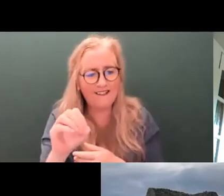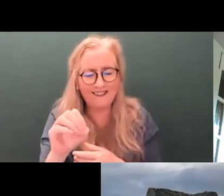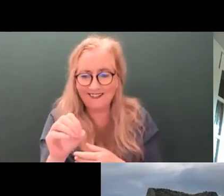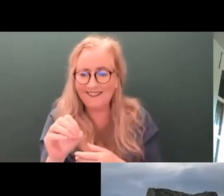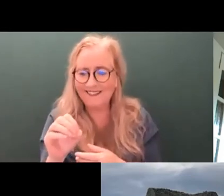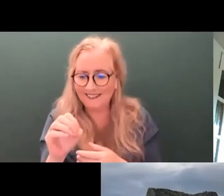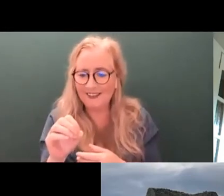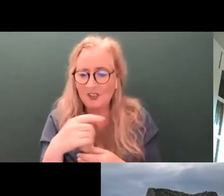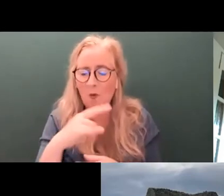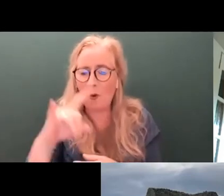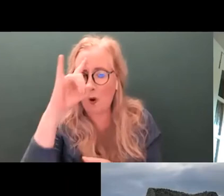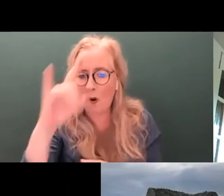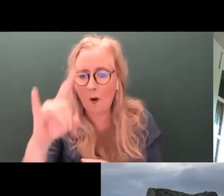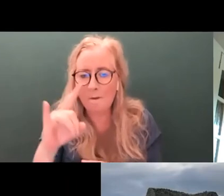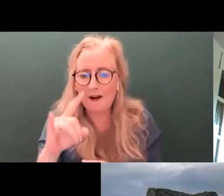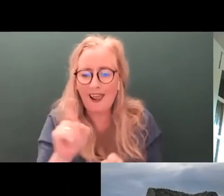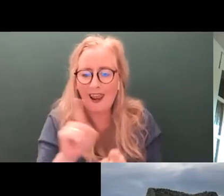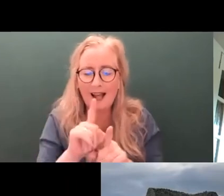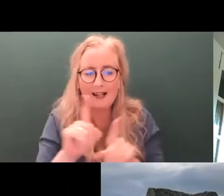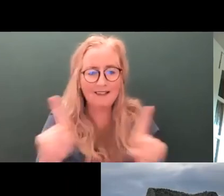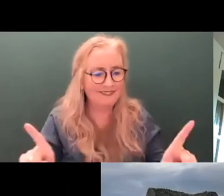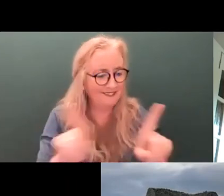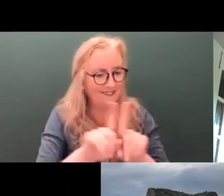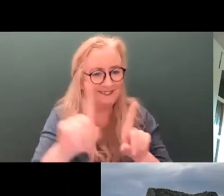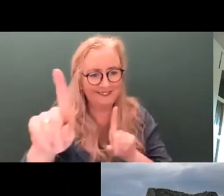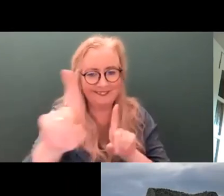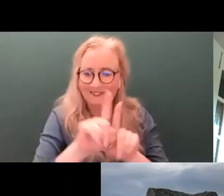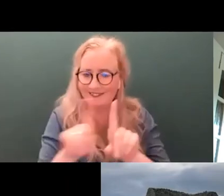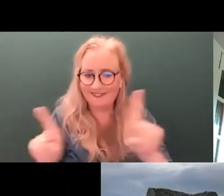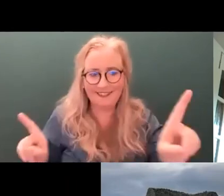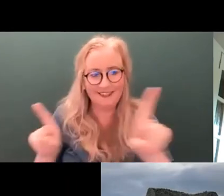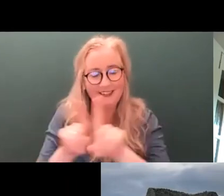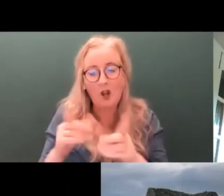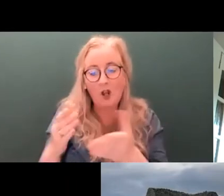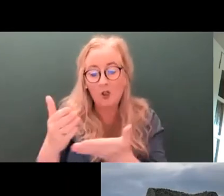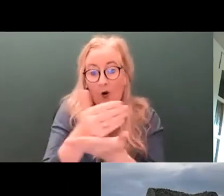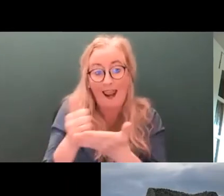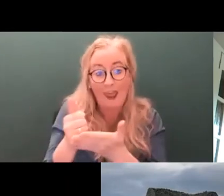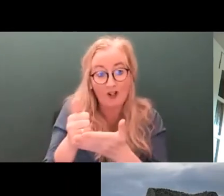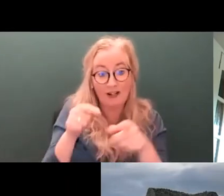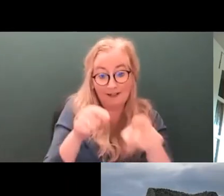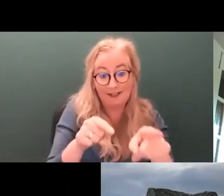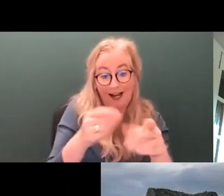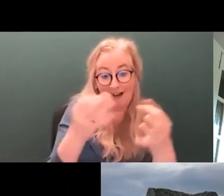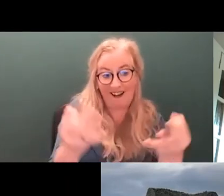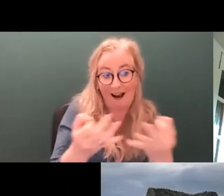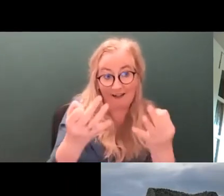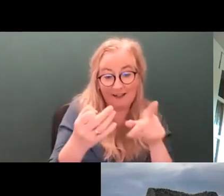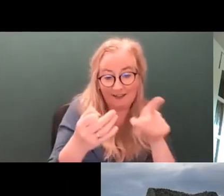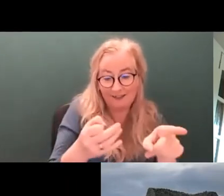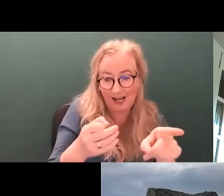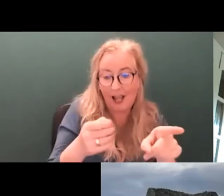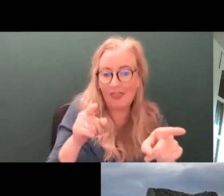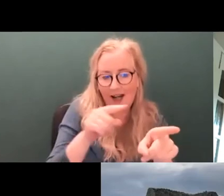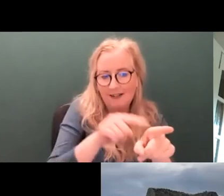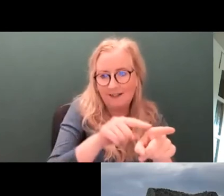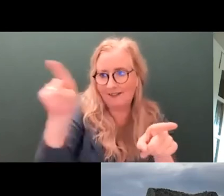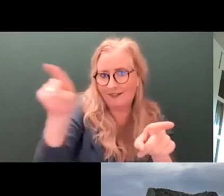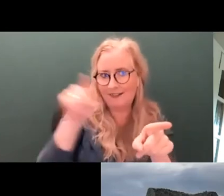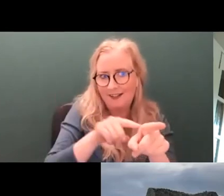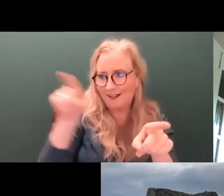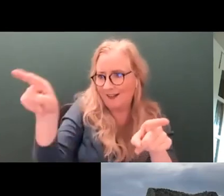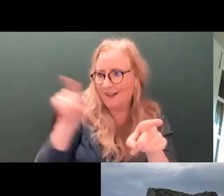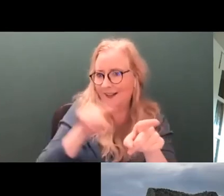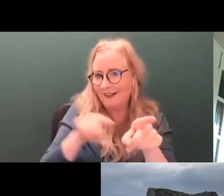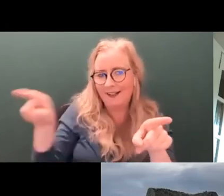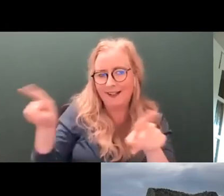tee up people from different parts of the world with the collections they hold there and to go through them. They're digitizing them at the moment and